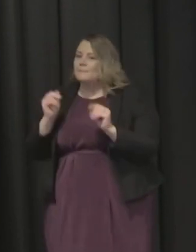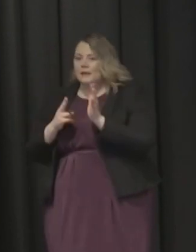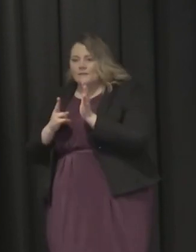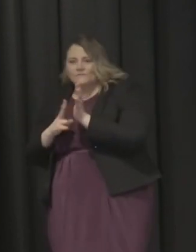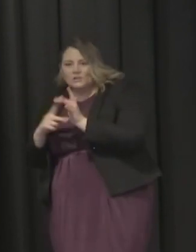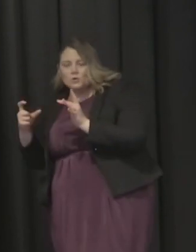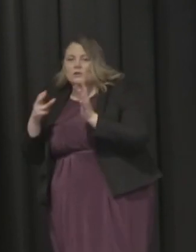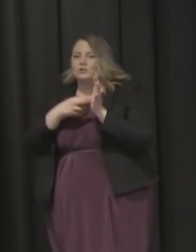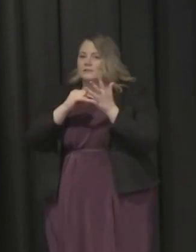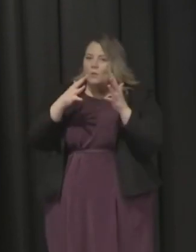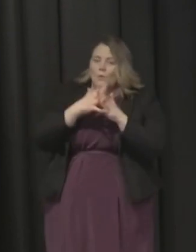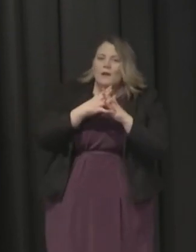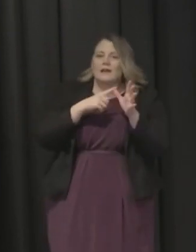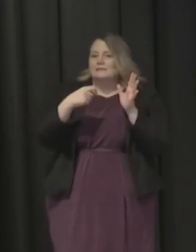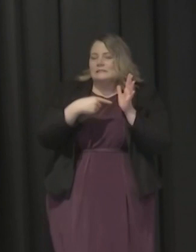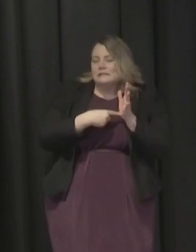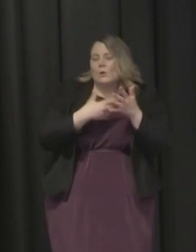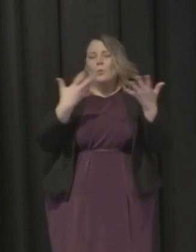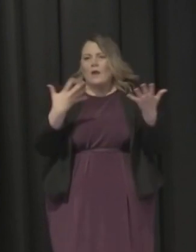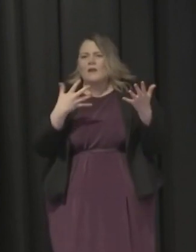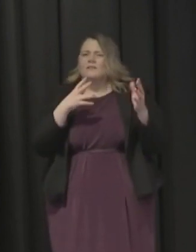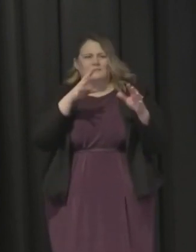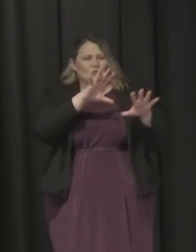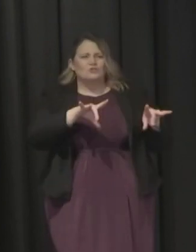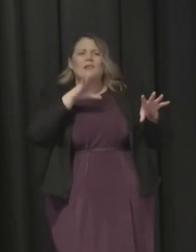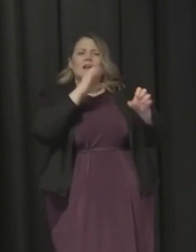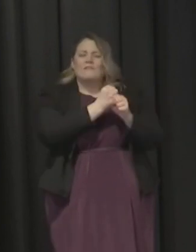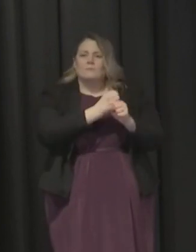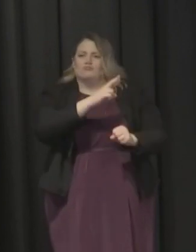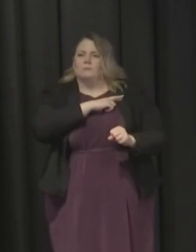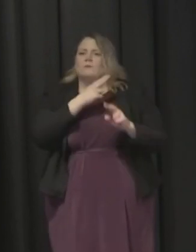mean-spirited behaviour, and it hurts an industry that doesn't deserve this treatment.